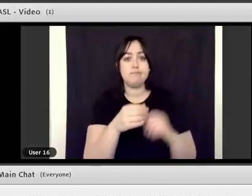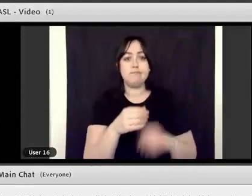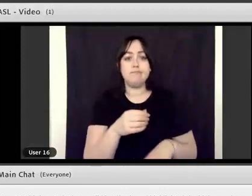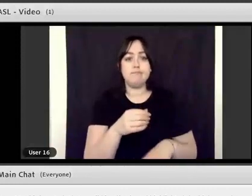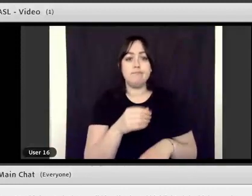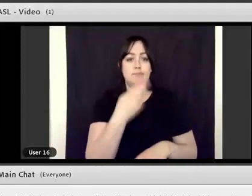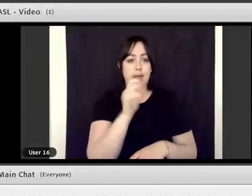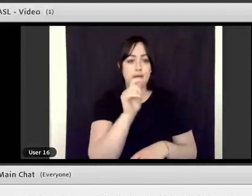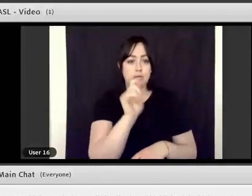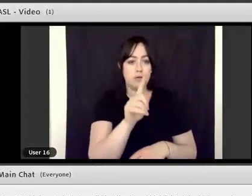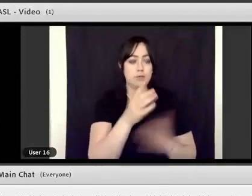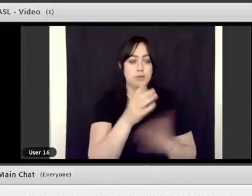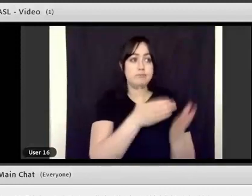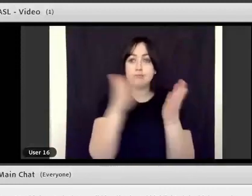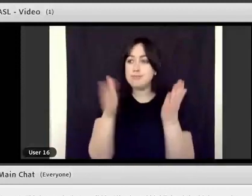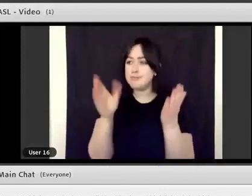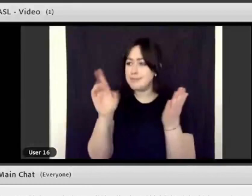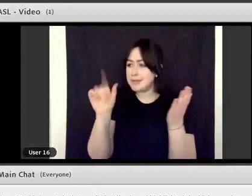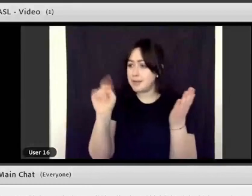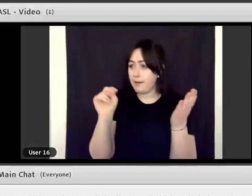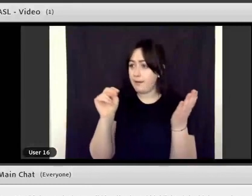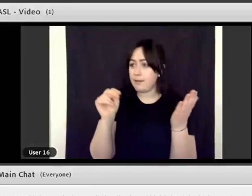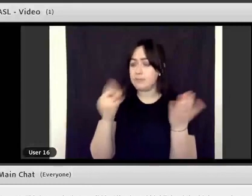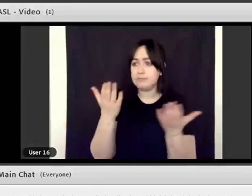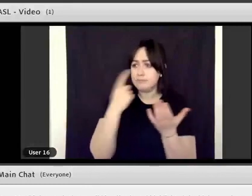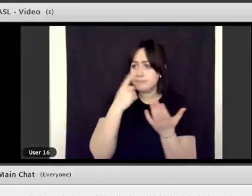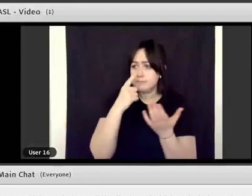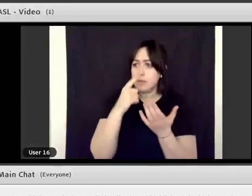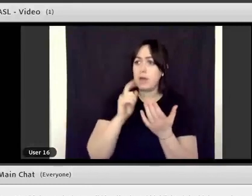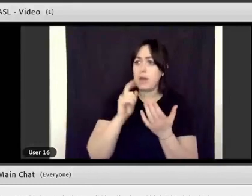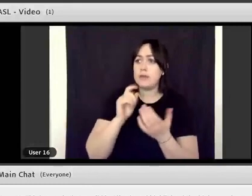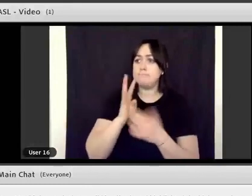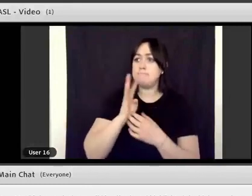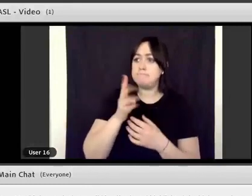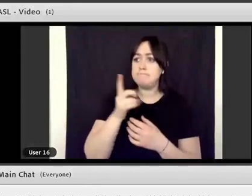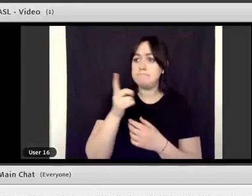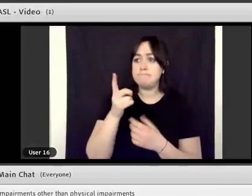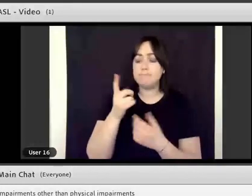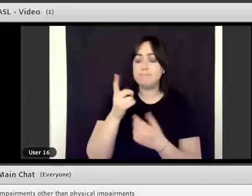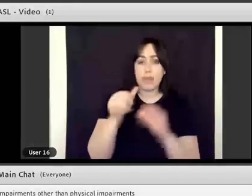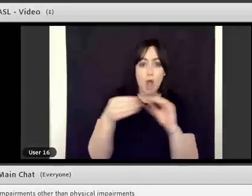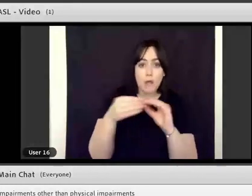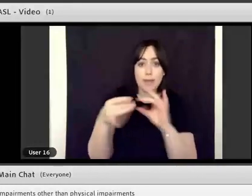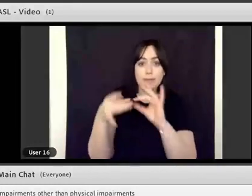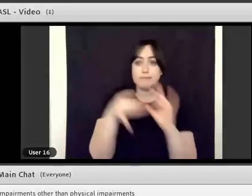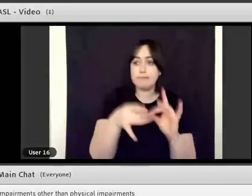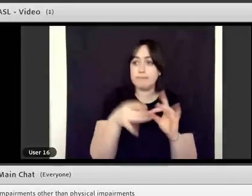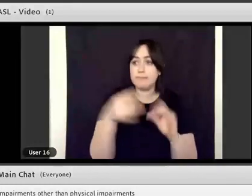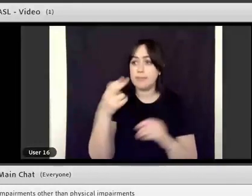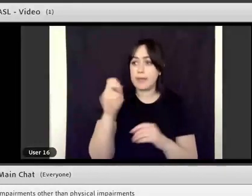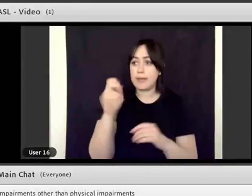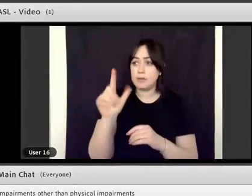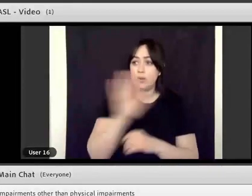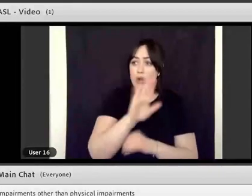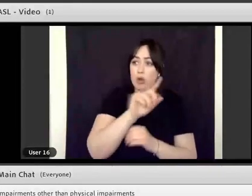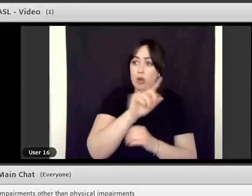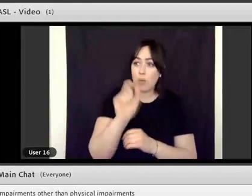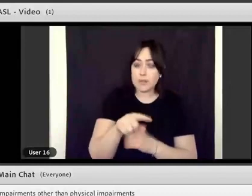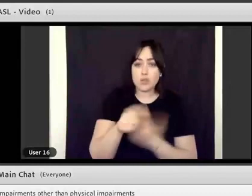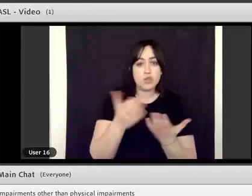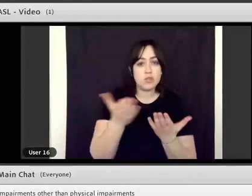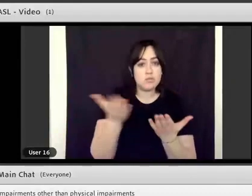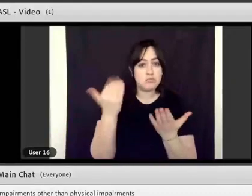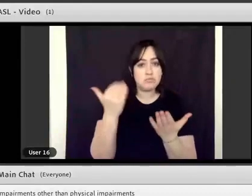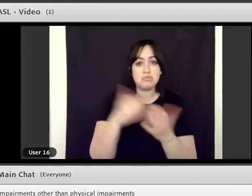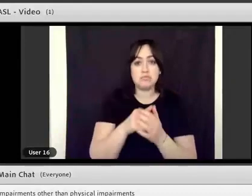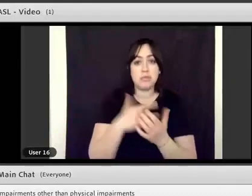off mute and share if you have any comments related to Hedel's question. Please feel free to share in